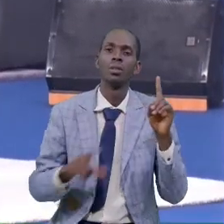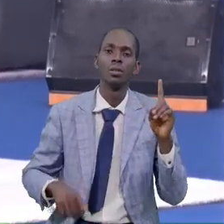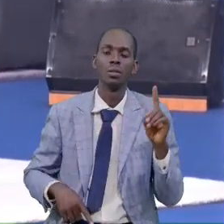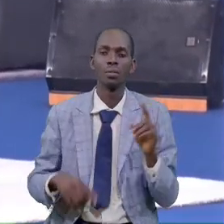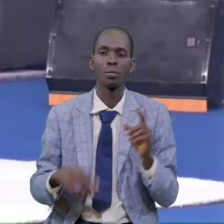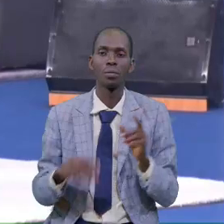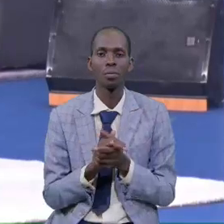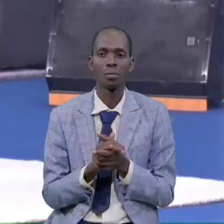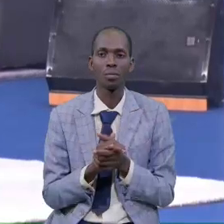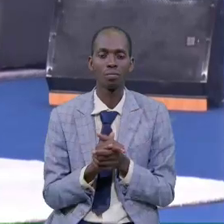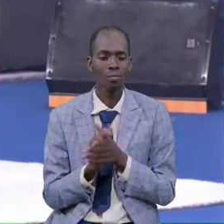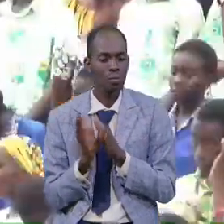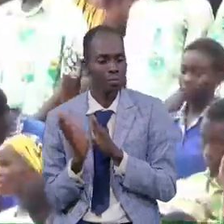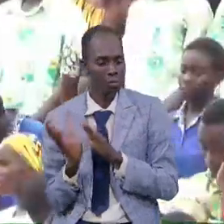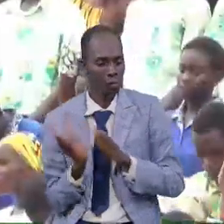abandon